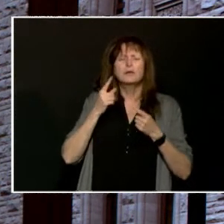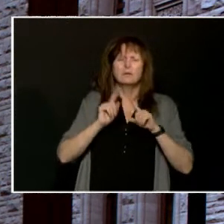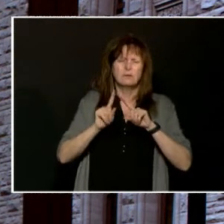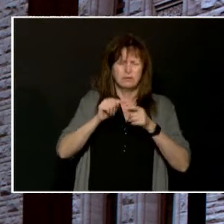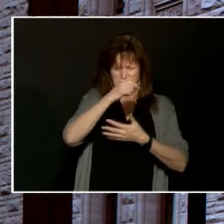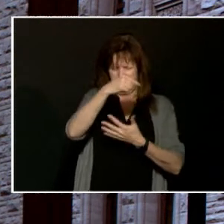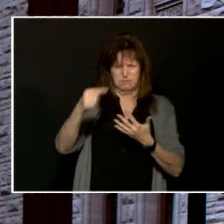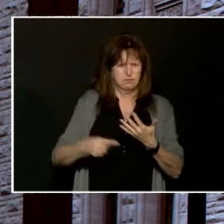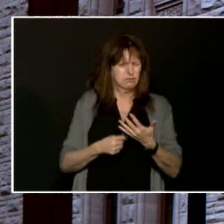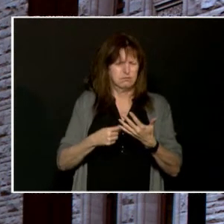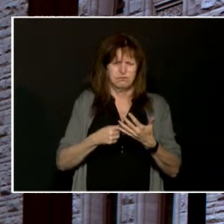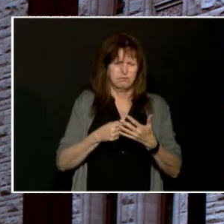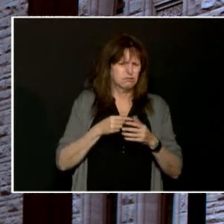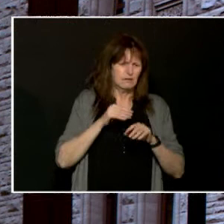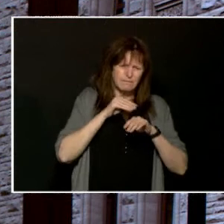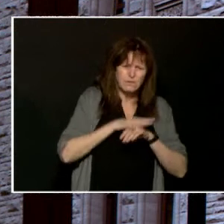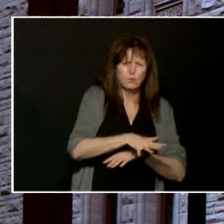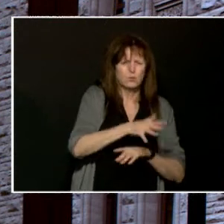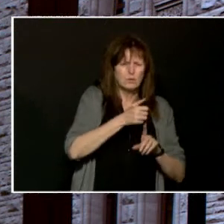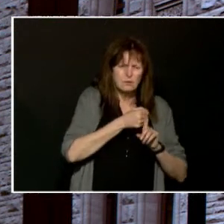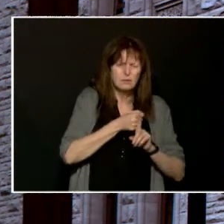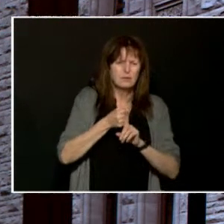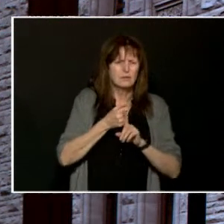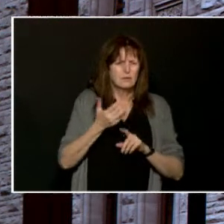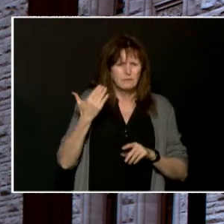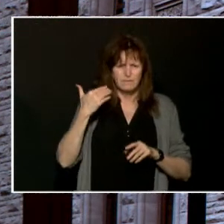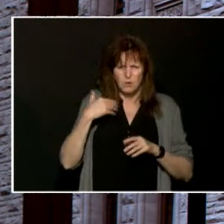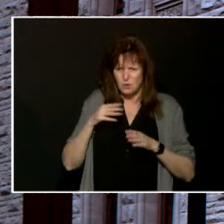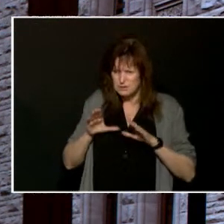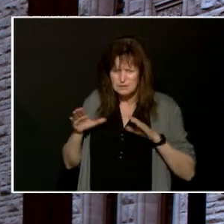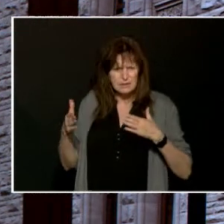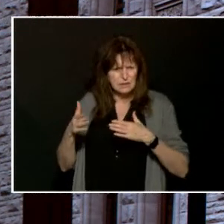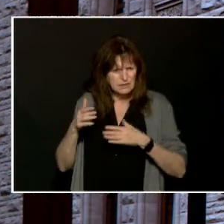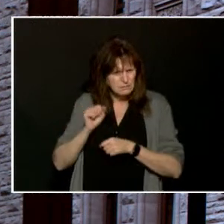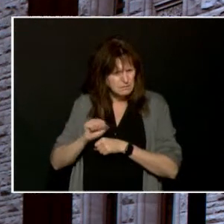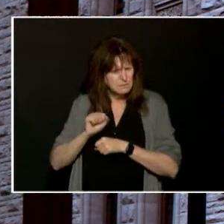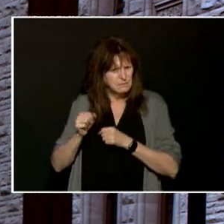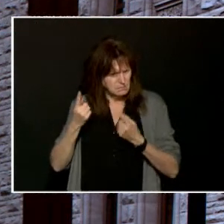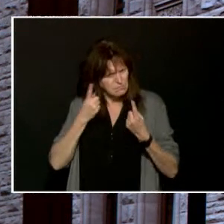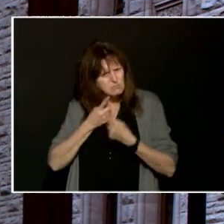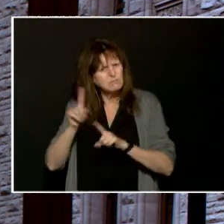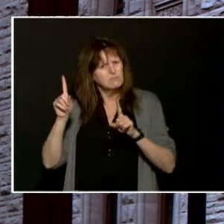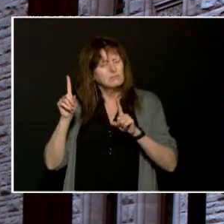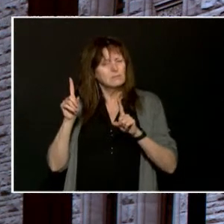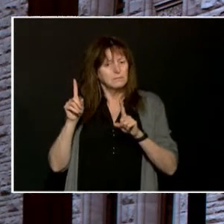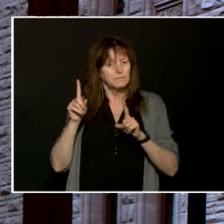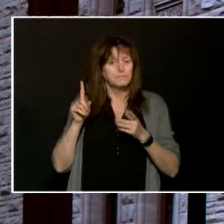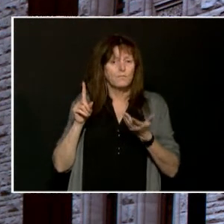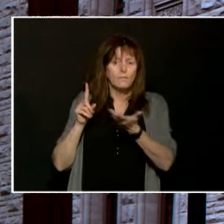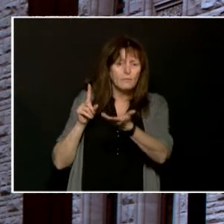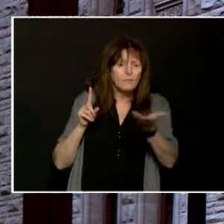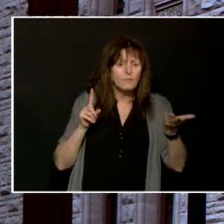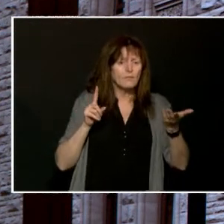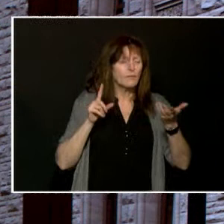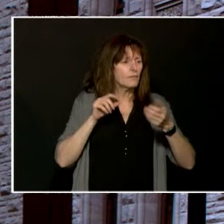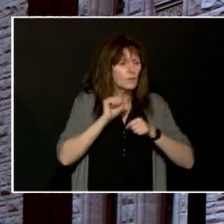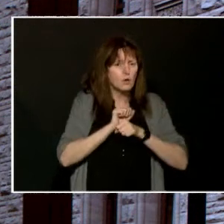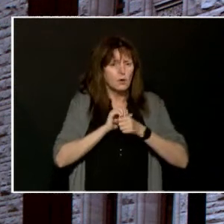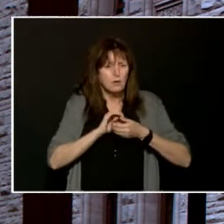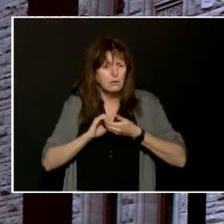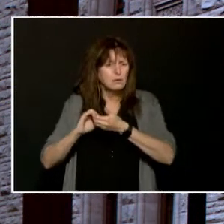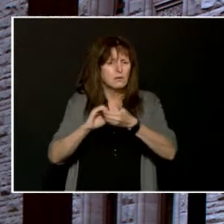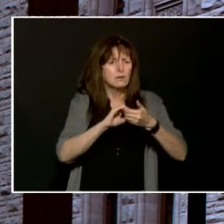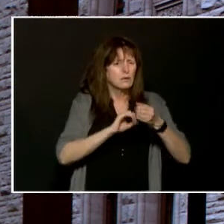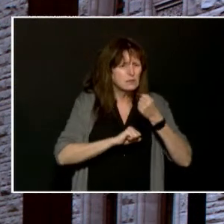as before, it was a team effort that we were successful before, and we want everyone to be at this and to be supportive of moving as soon